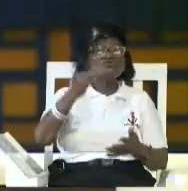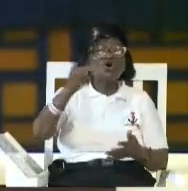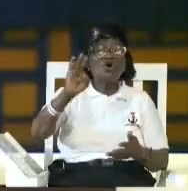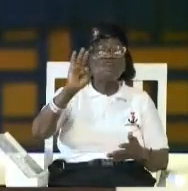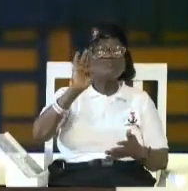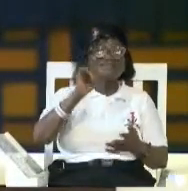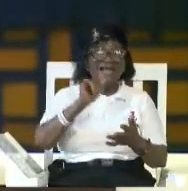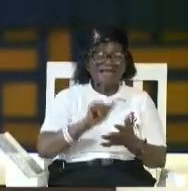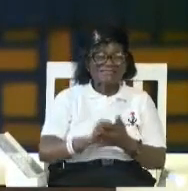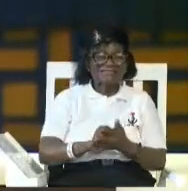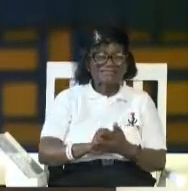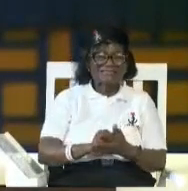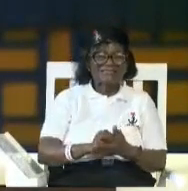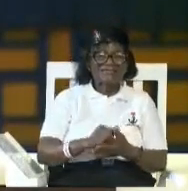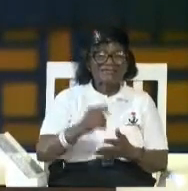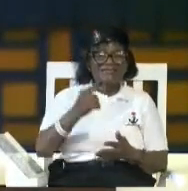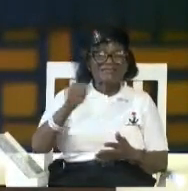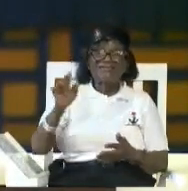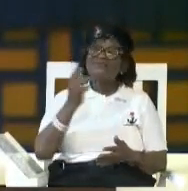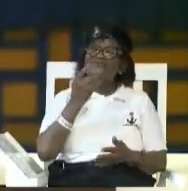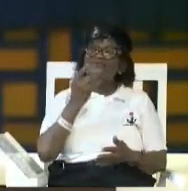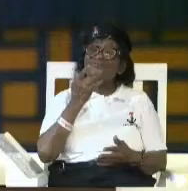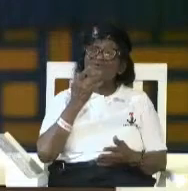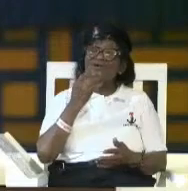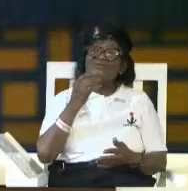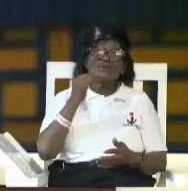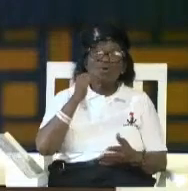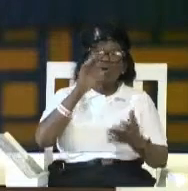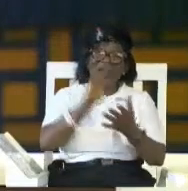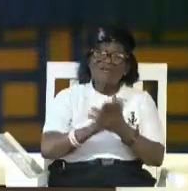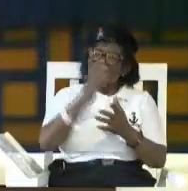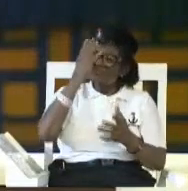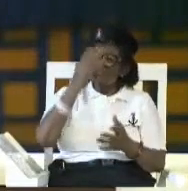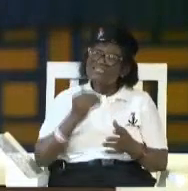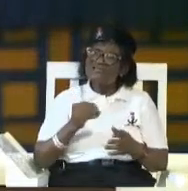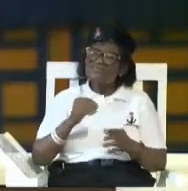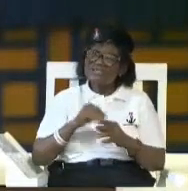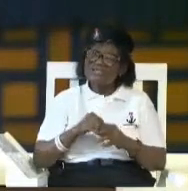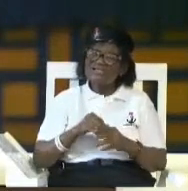The favorite wife sleeps in the same room as the king.